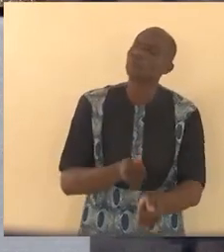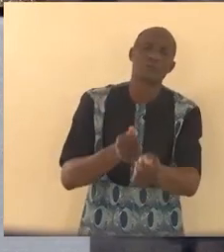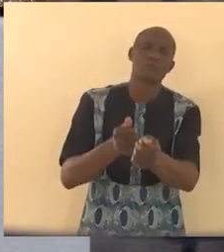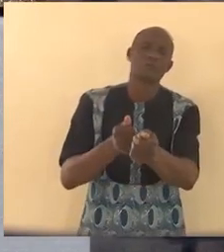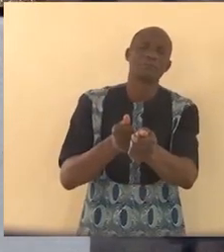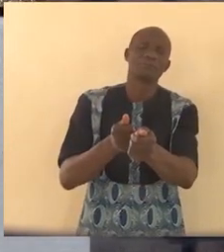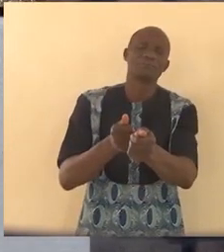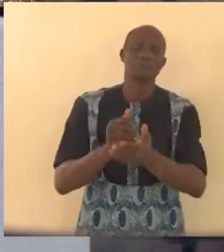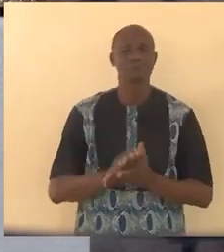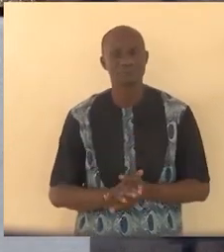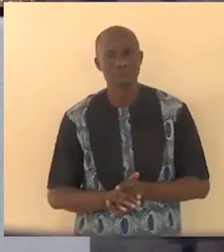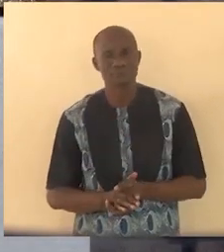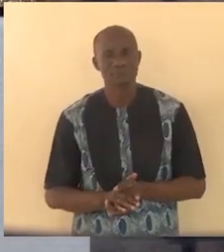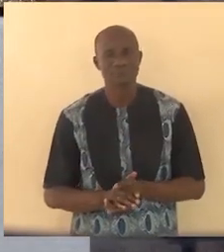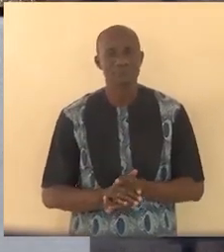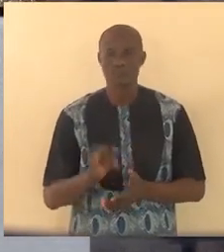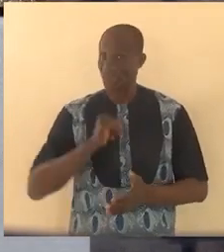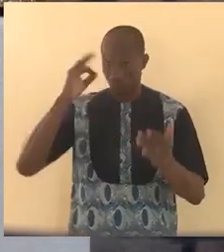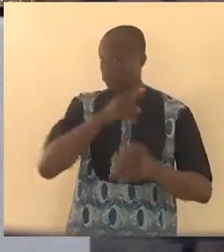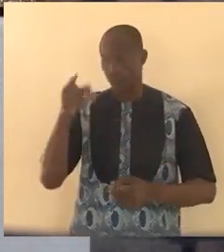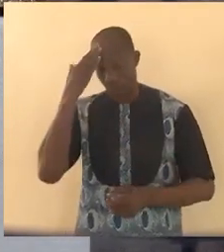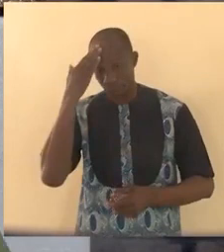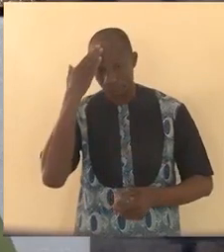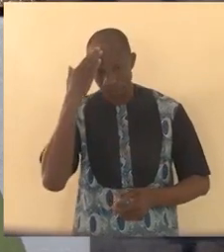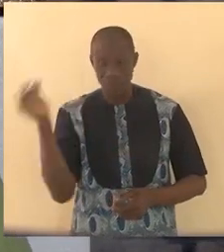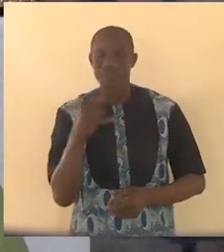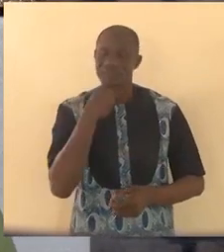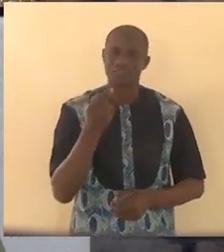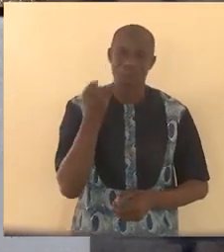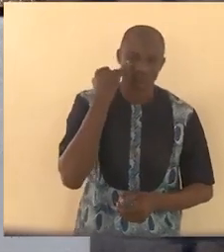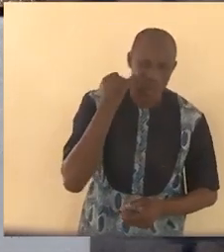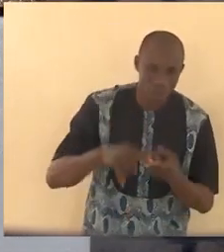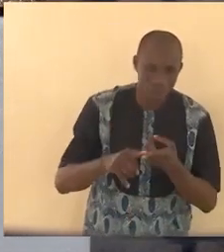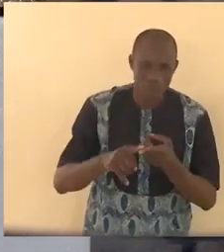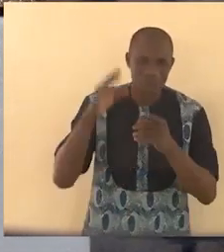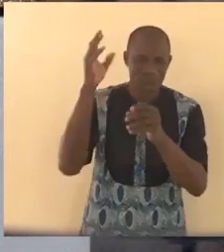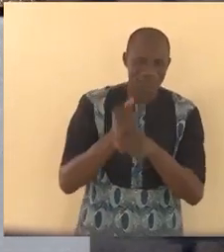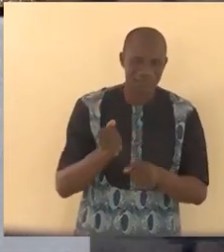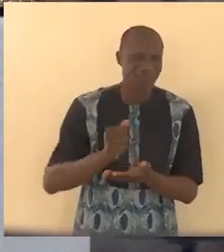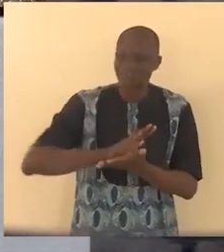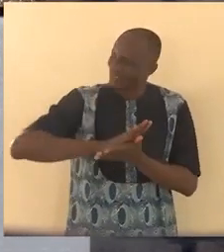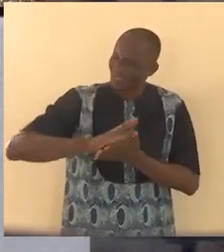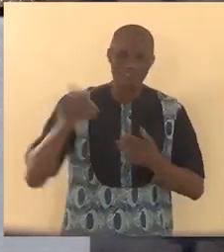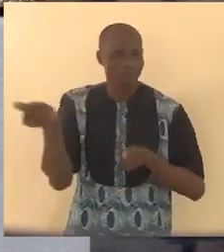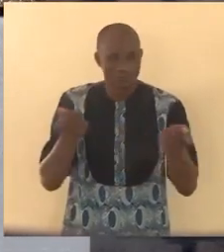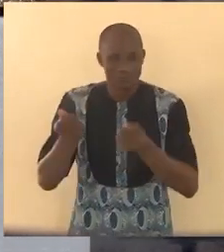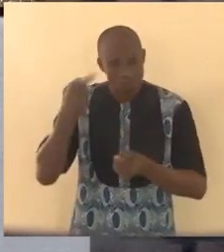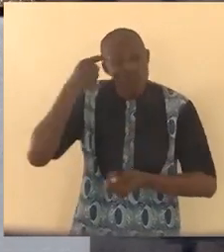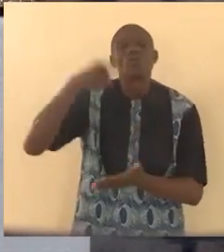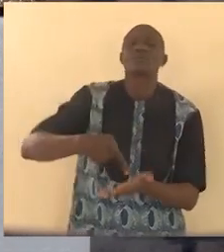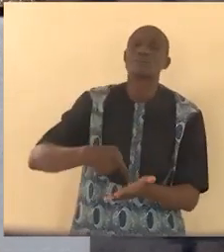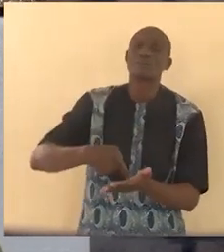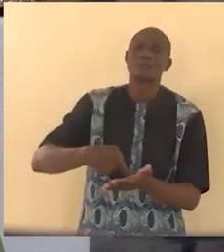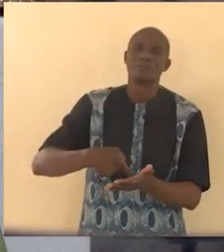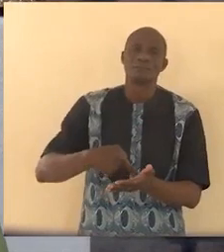They just follow. I hope you know. They say, I'm supposed to get a nice car. For